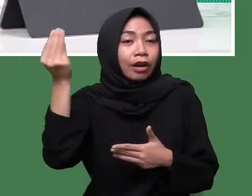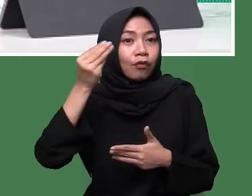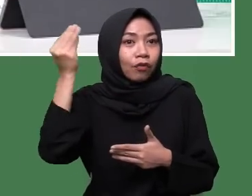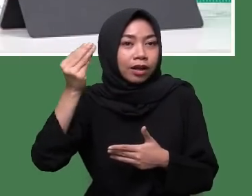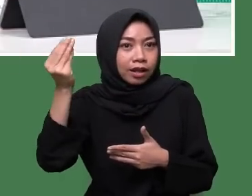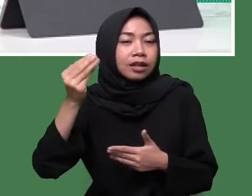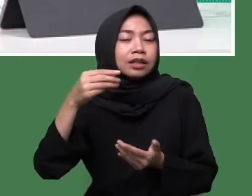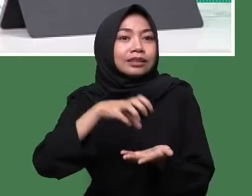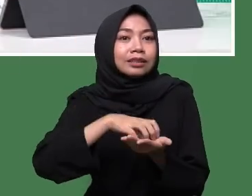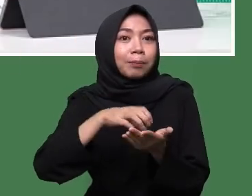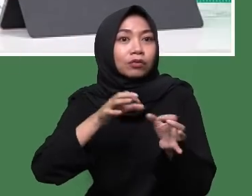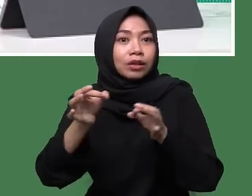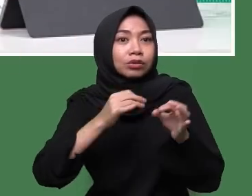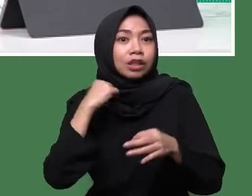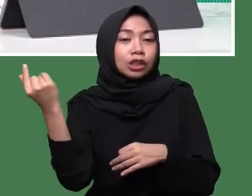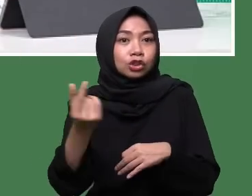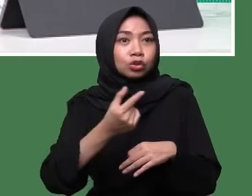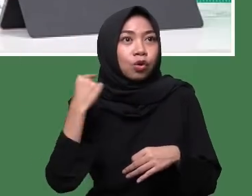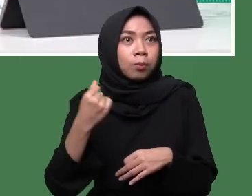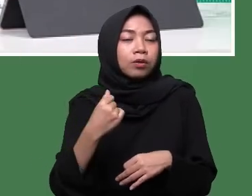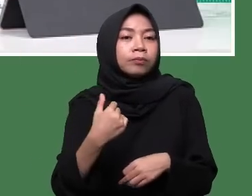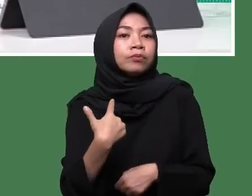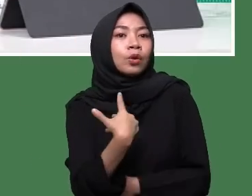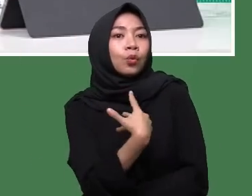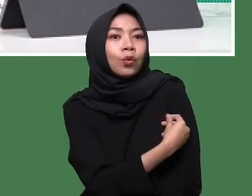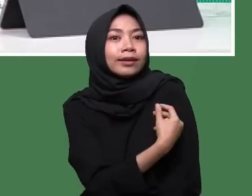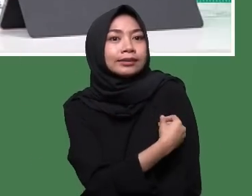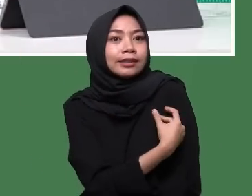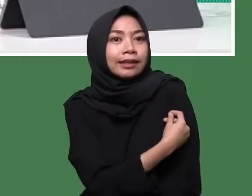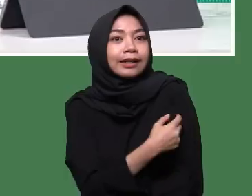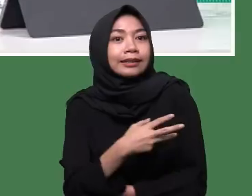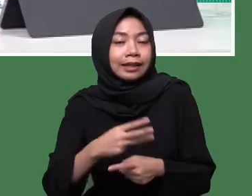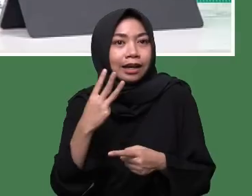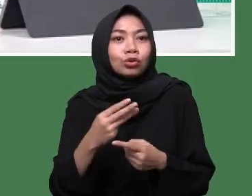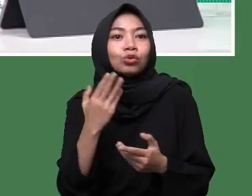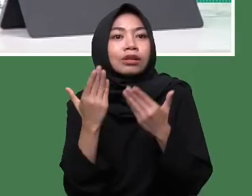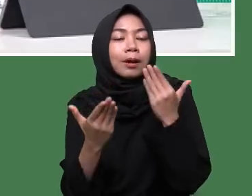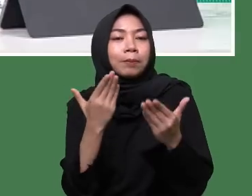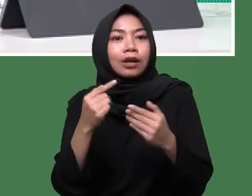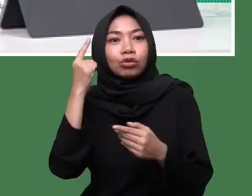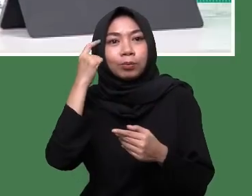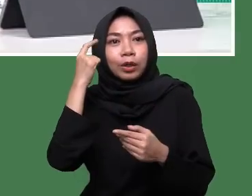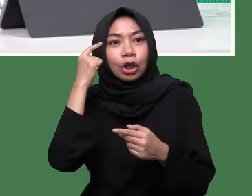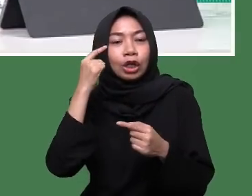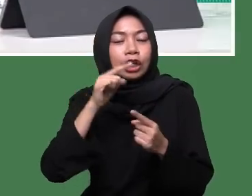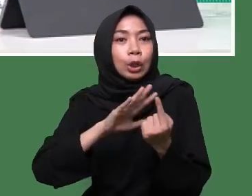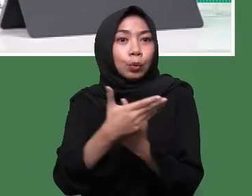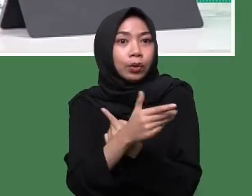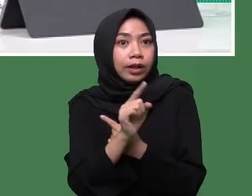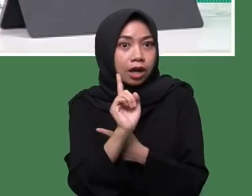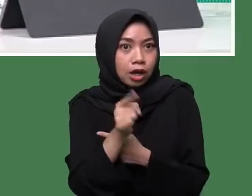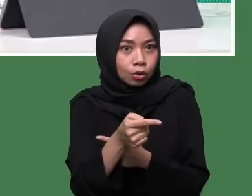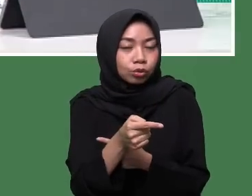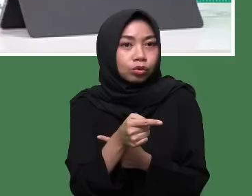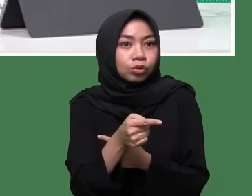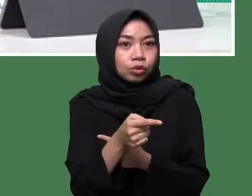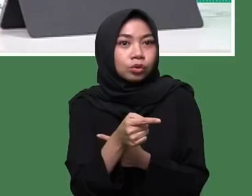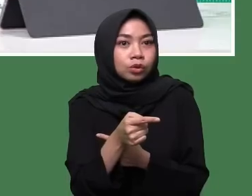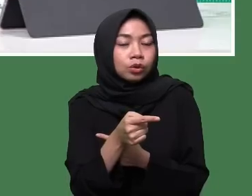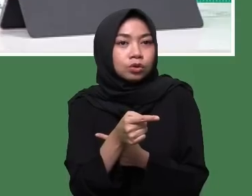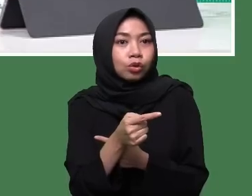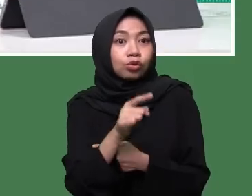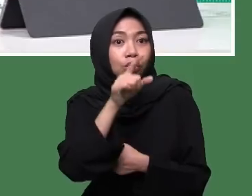the public areas, need to have the Peduli Lindungi checked, where only people with